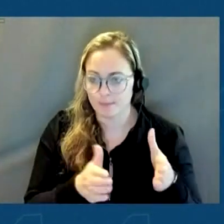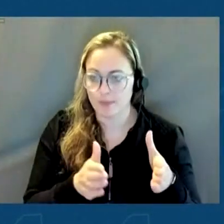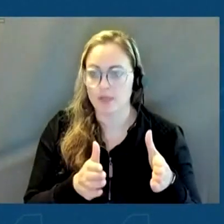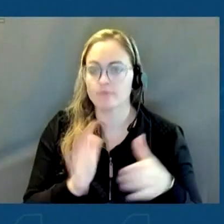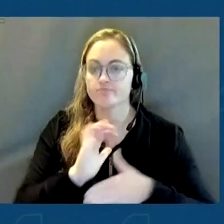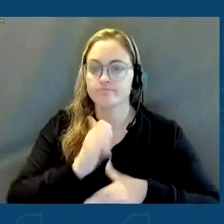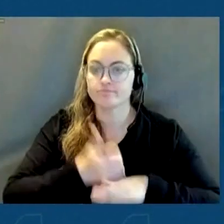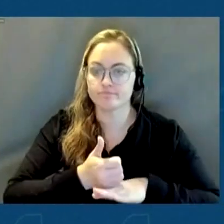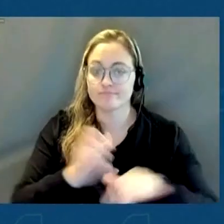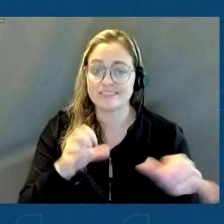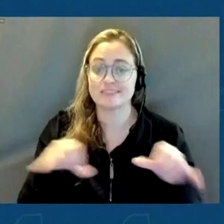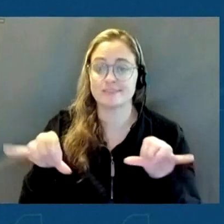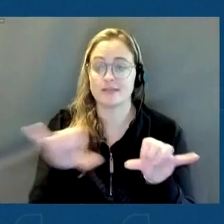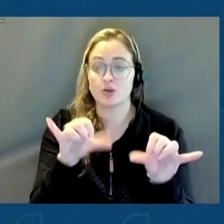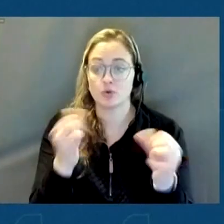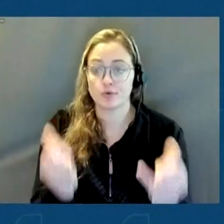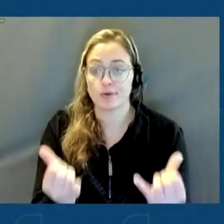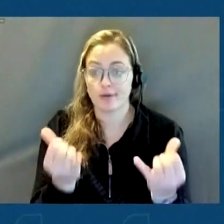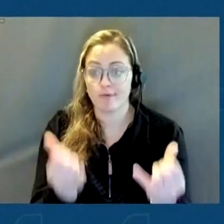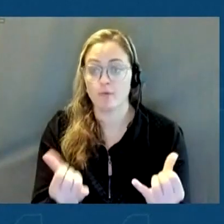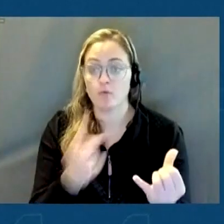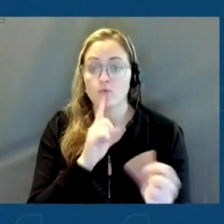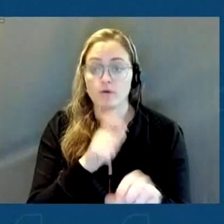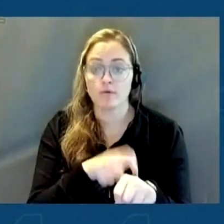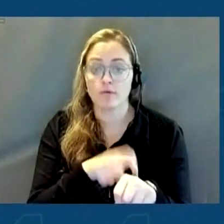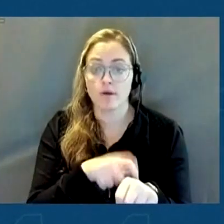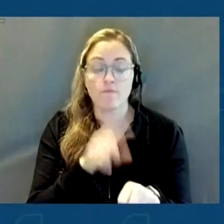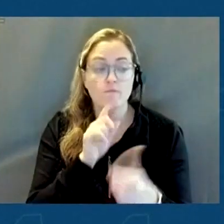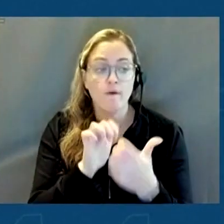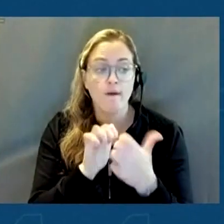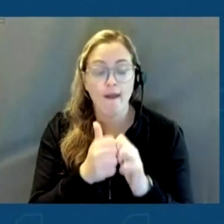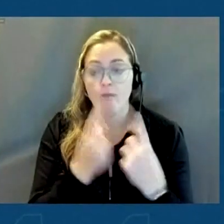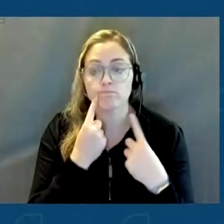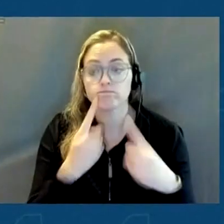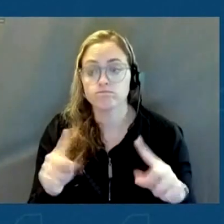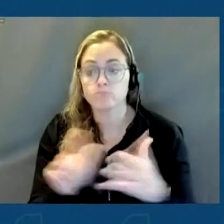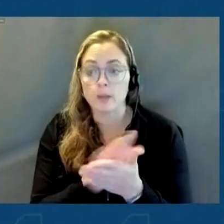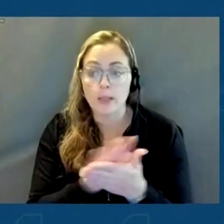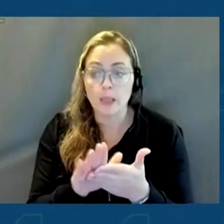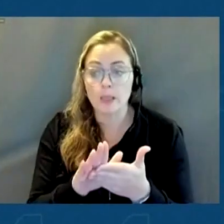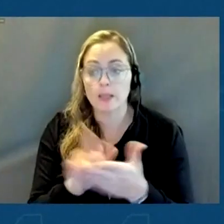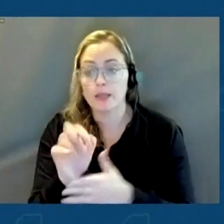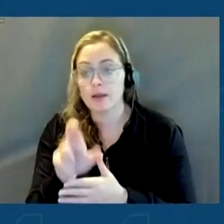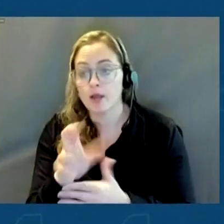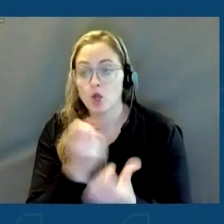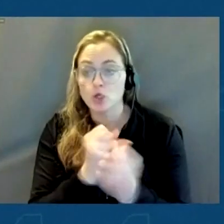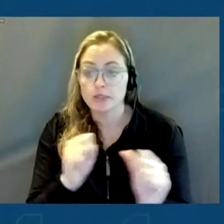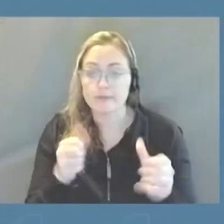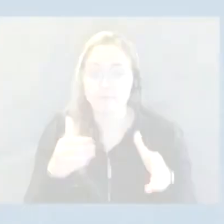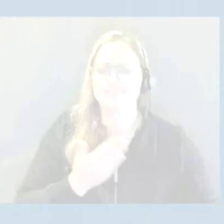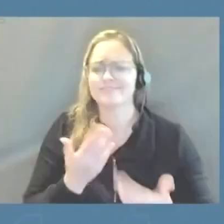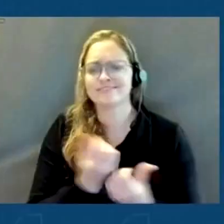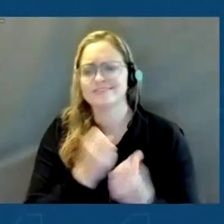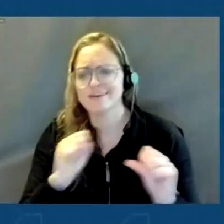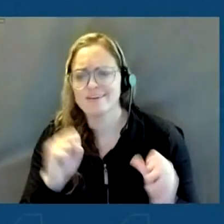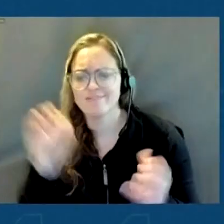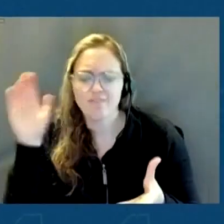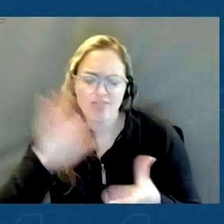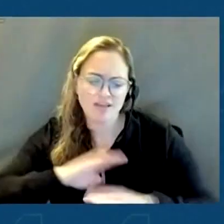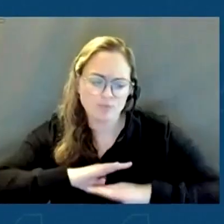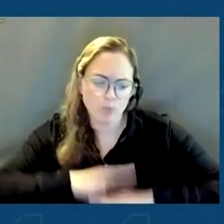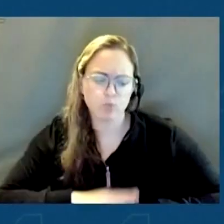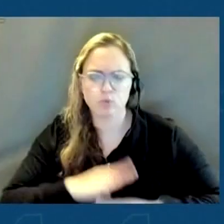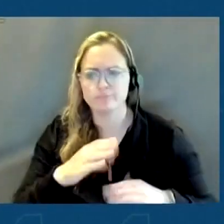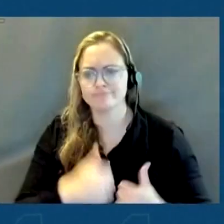setting the standard right here in real time for how we can achieve cleaner air, safer streets, and better transit. This day